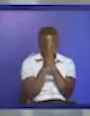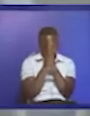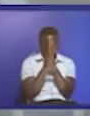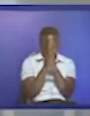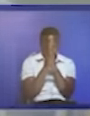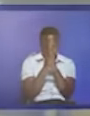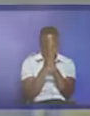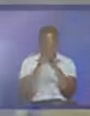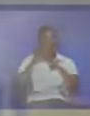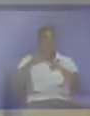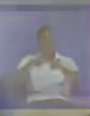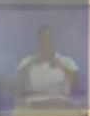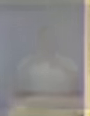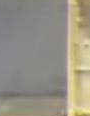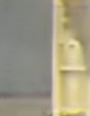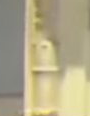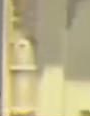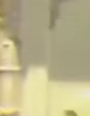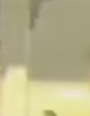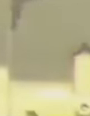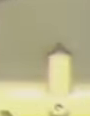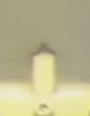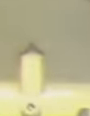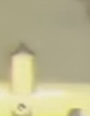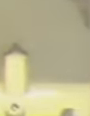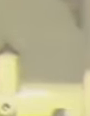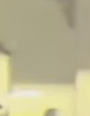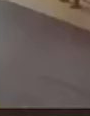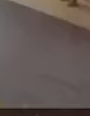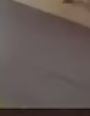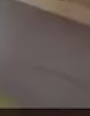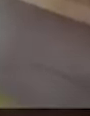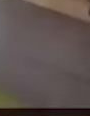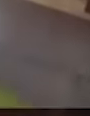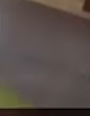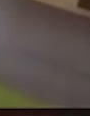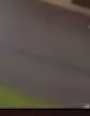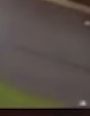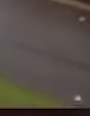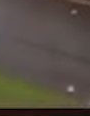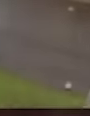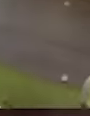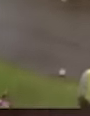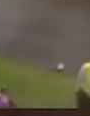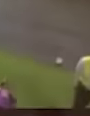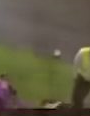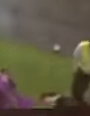Let's see how God will help us tonight.